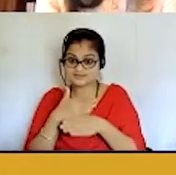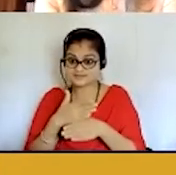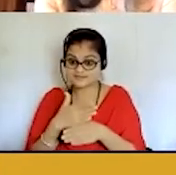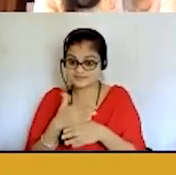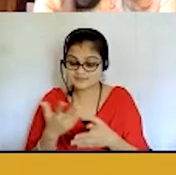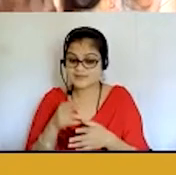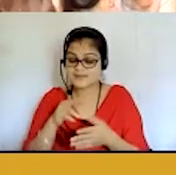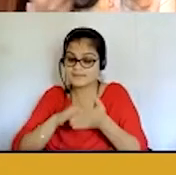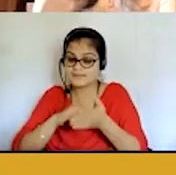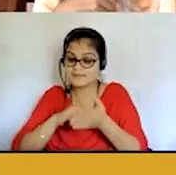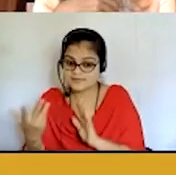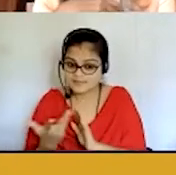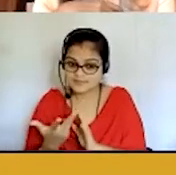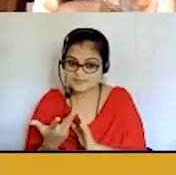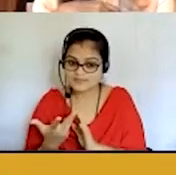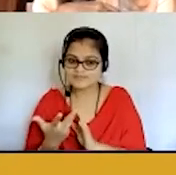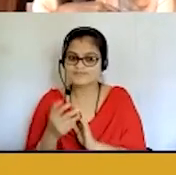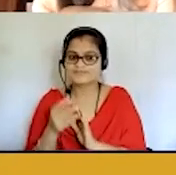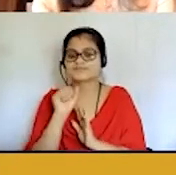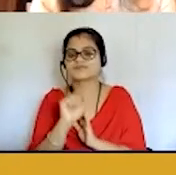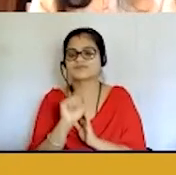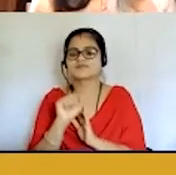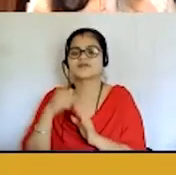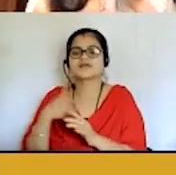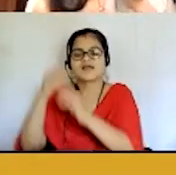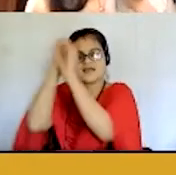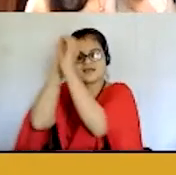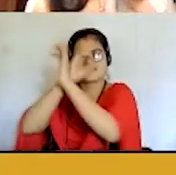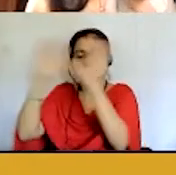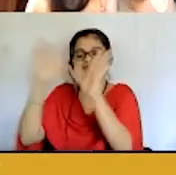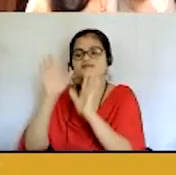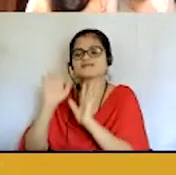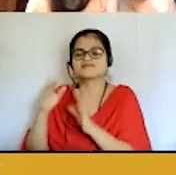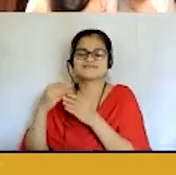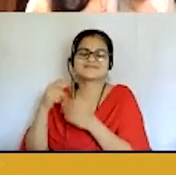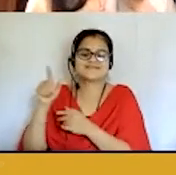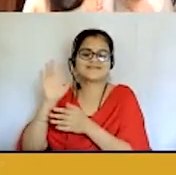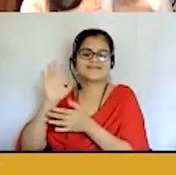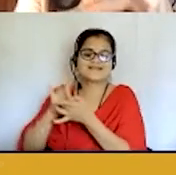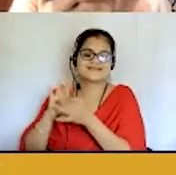mean to each other, is left to our imagination.